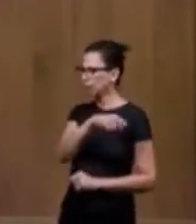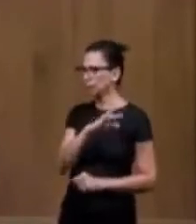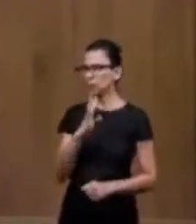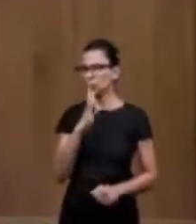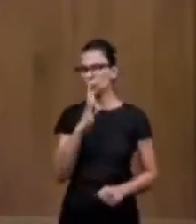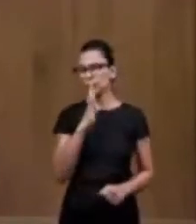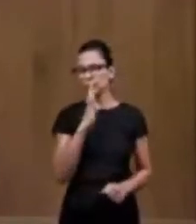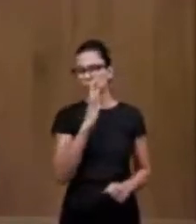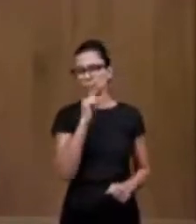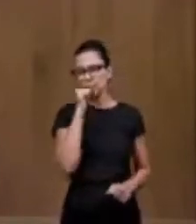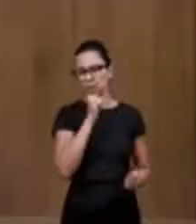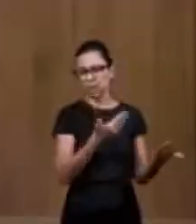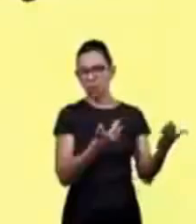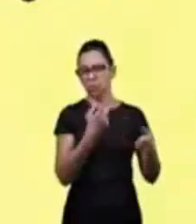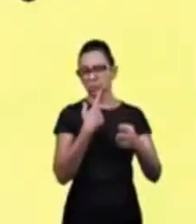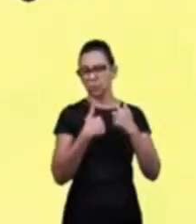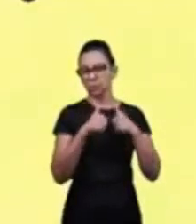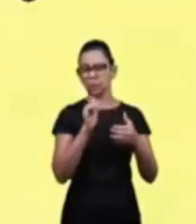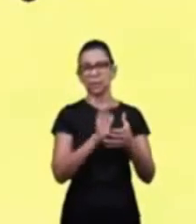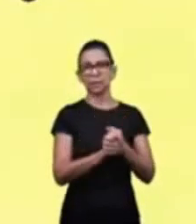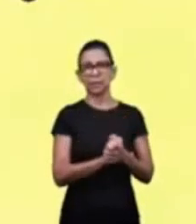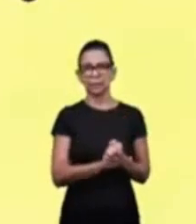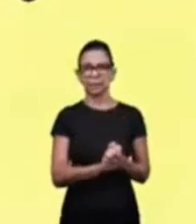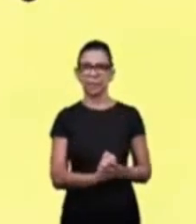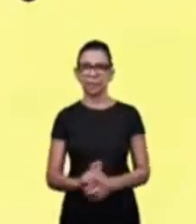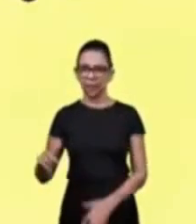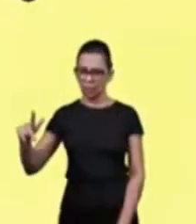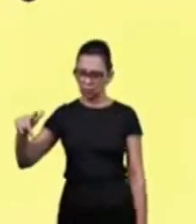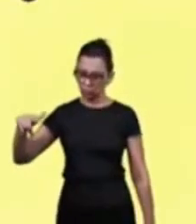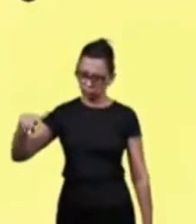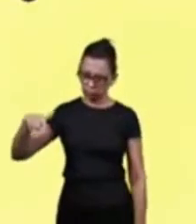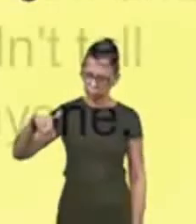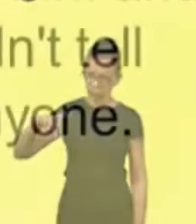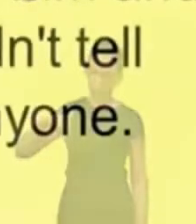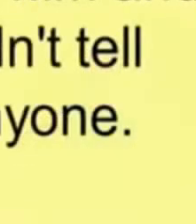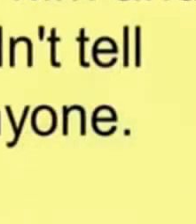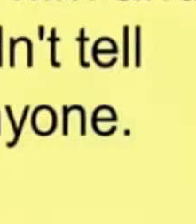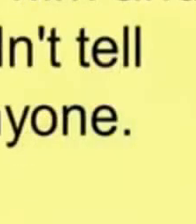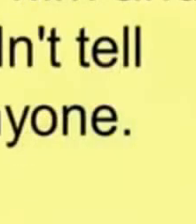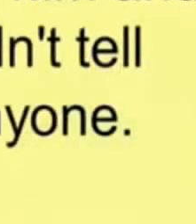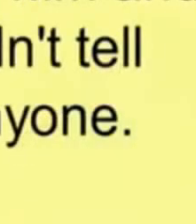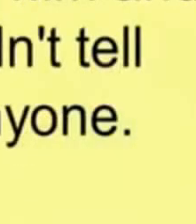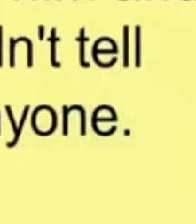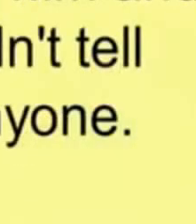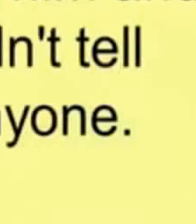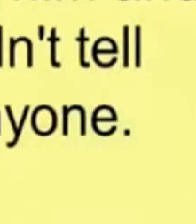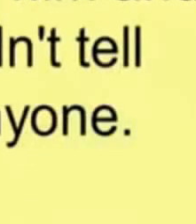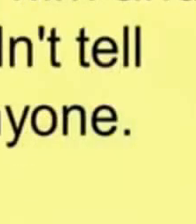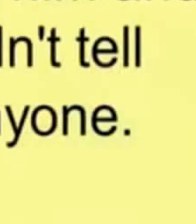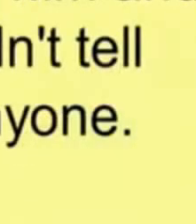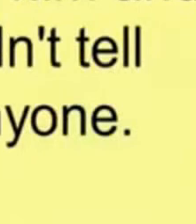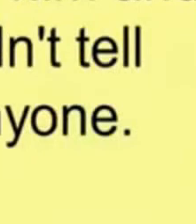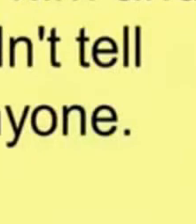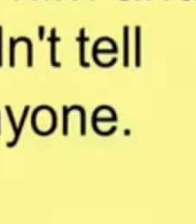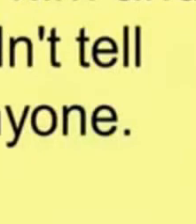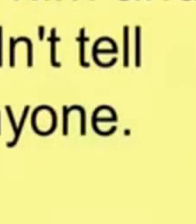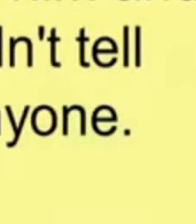a big lion came towards them and the power of the holy spirit came upon samson's life